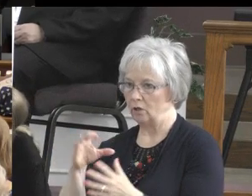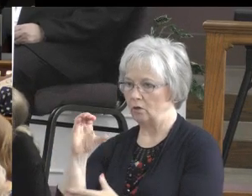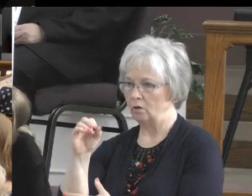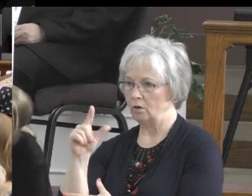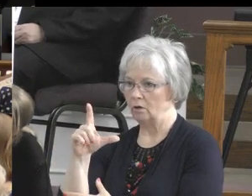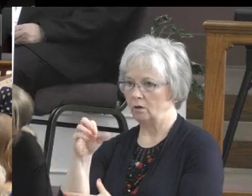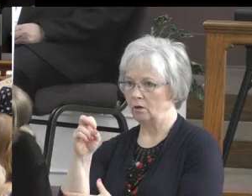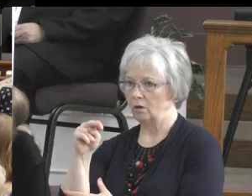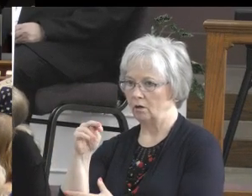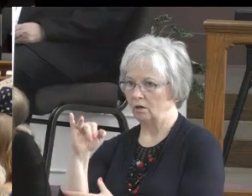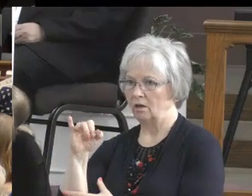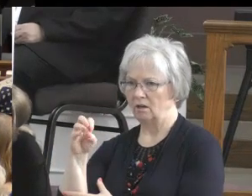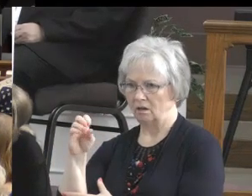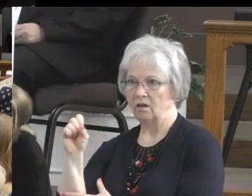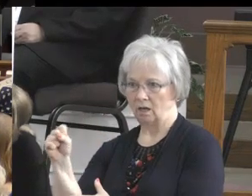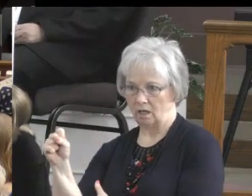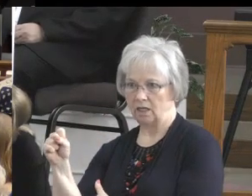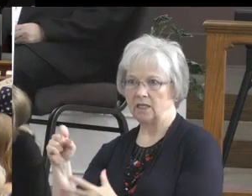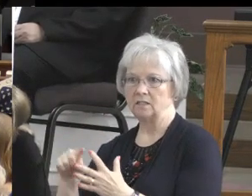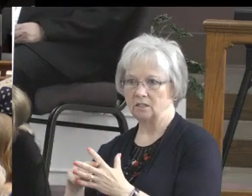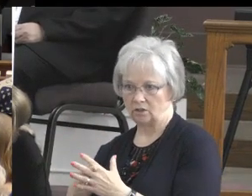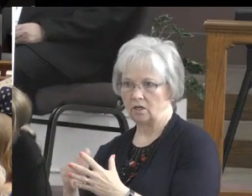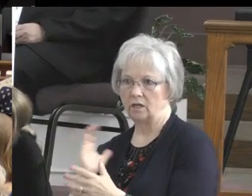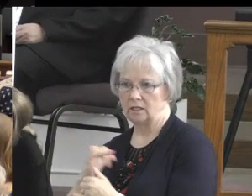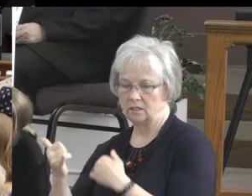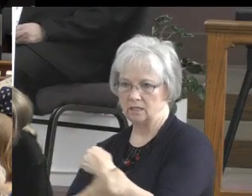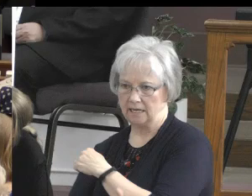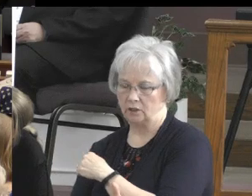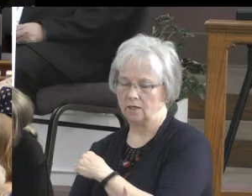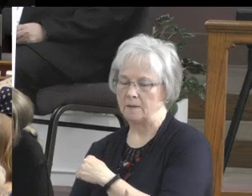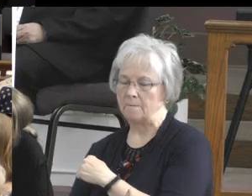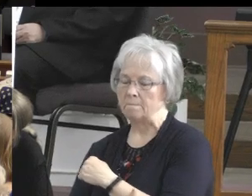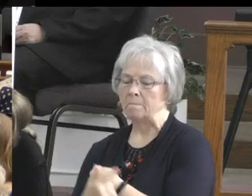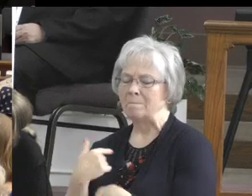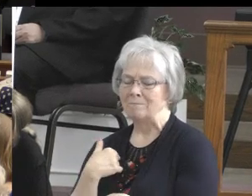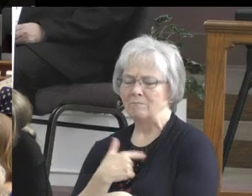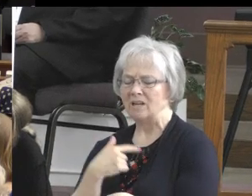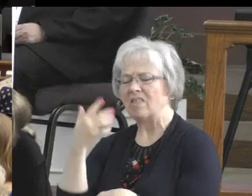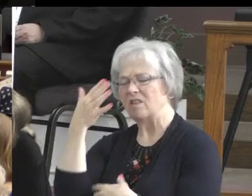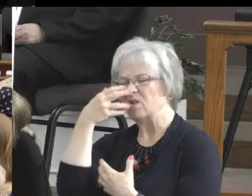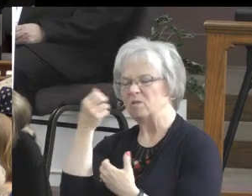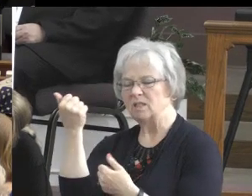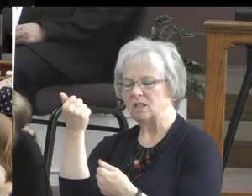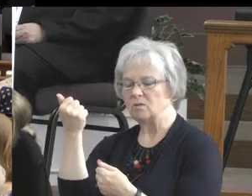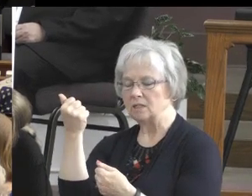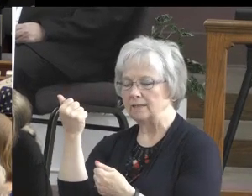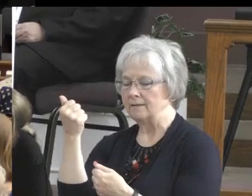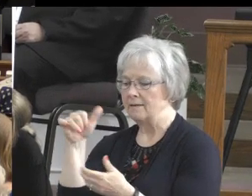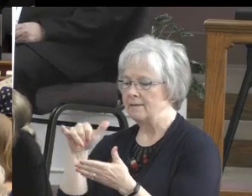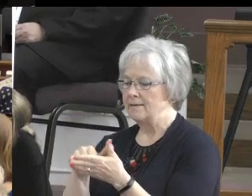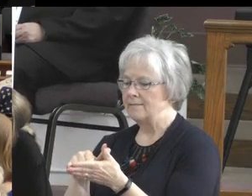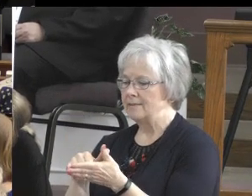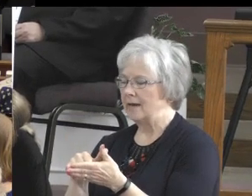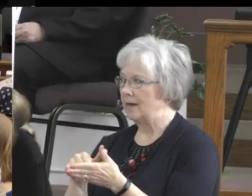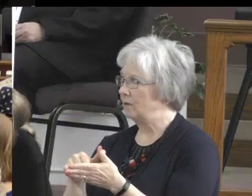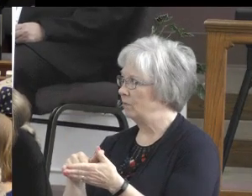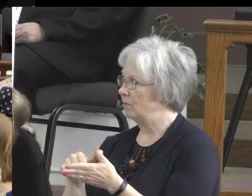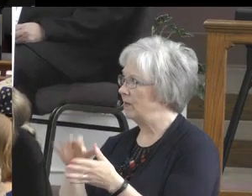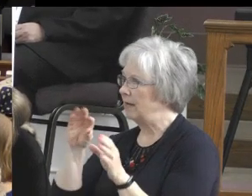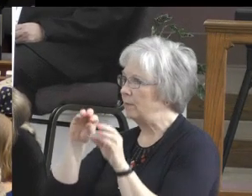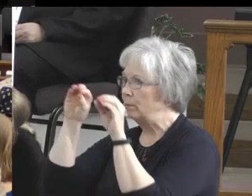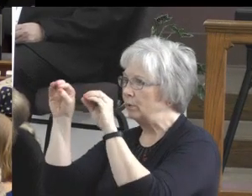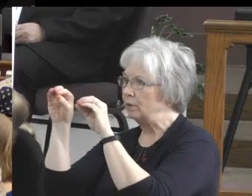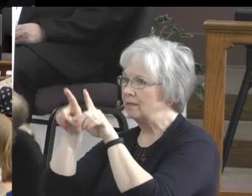this nation. Okay? But what I found interesting is when they put those stars in that